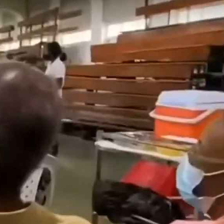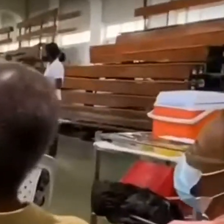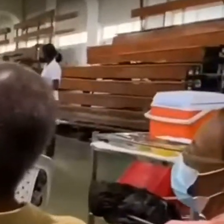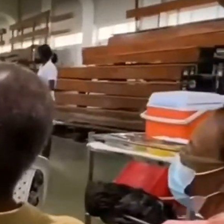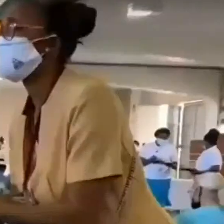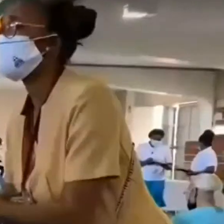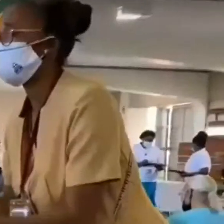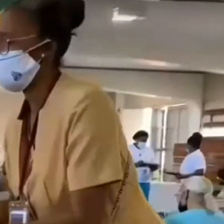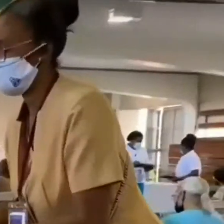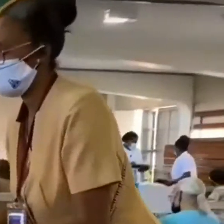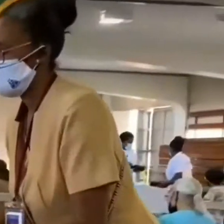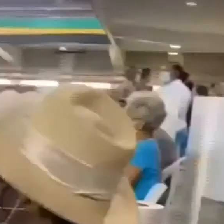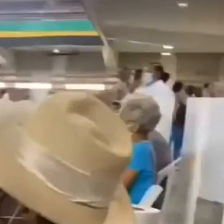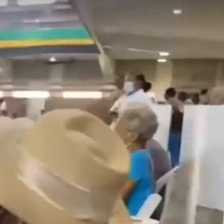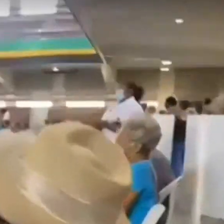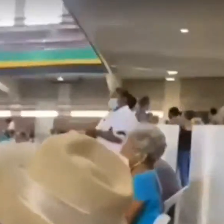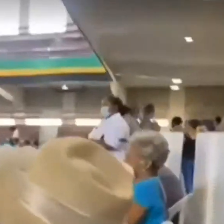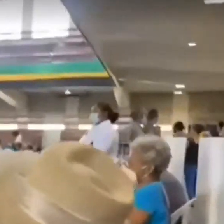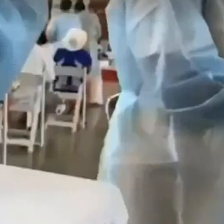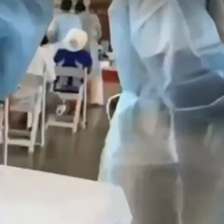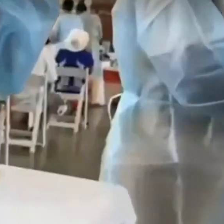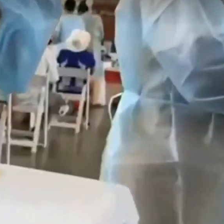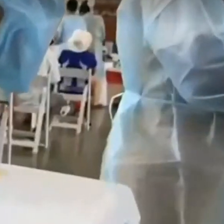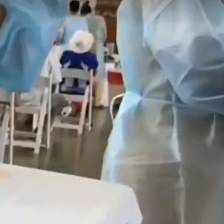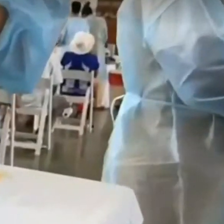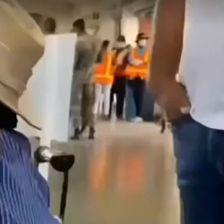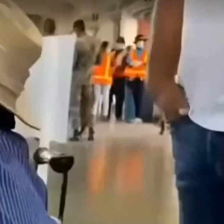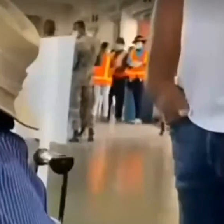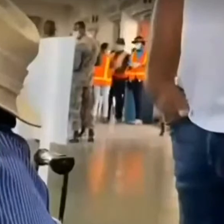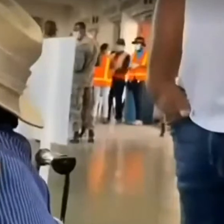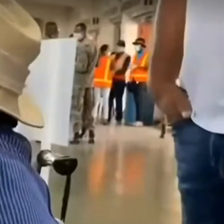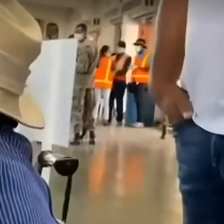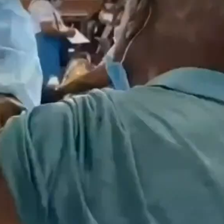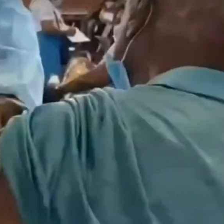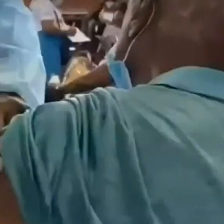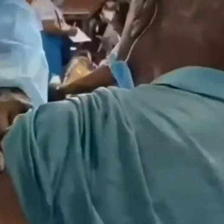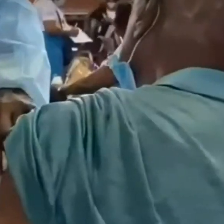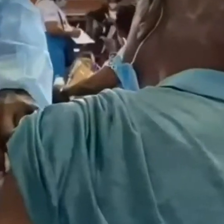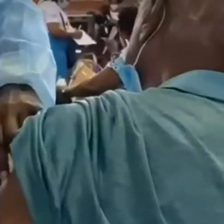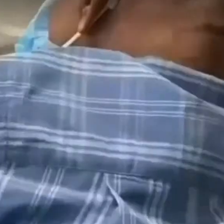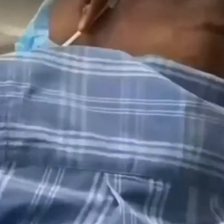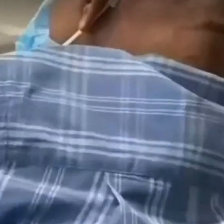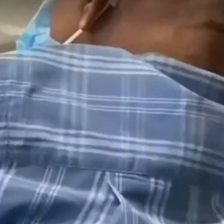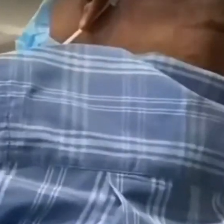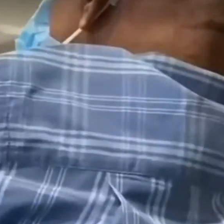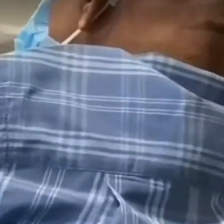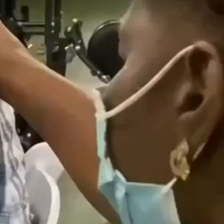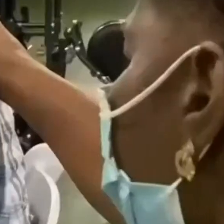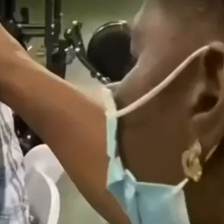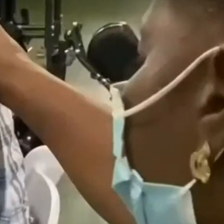sunshine, thank you for rain, thank you for joy, thank you for pain.